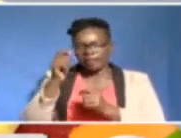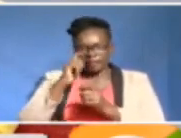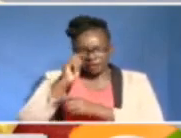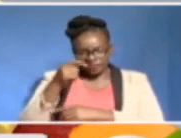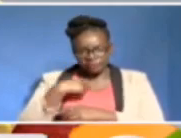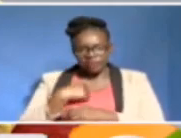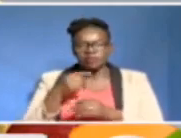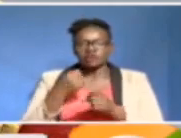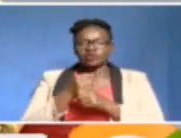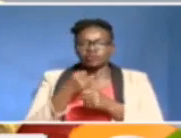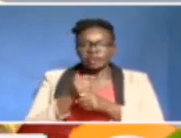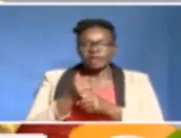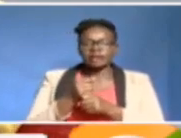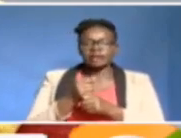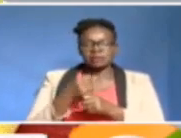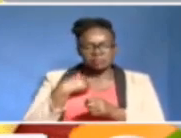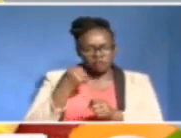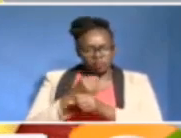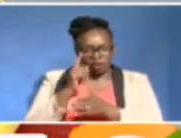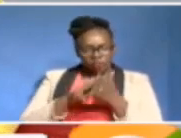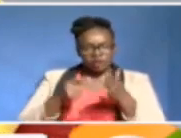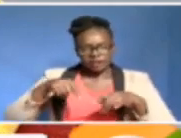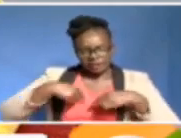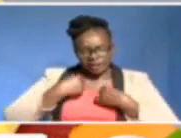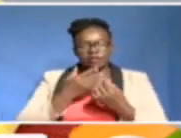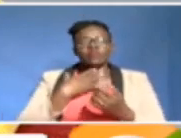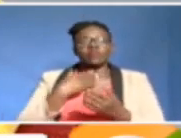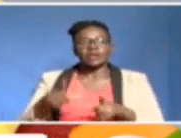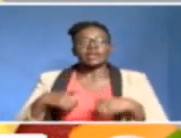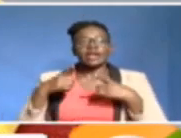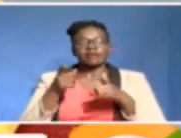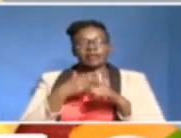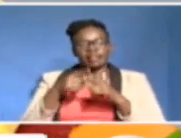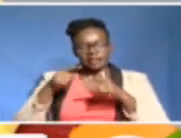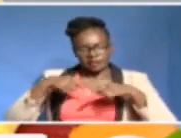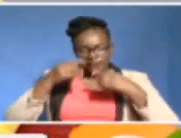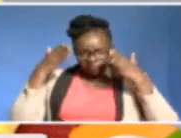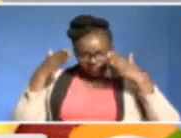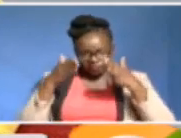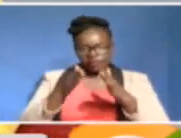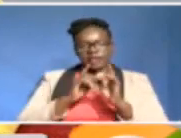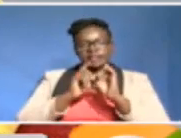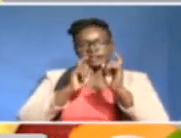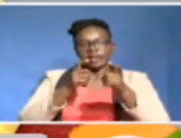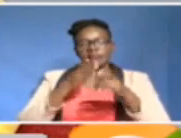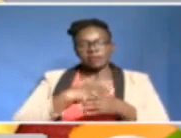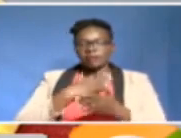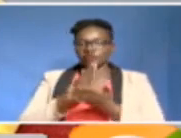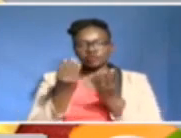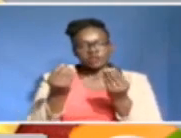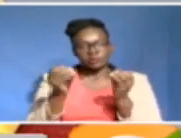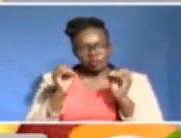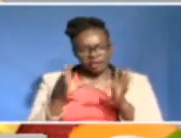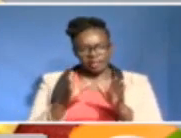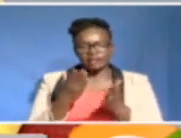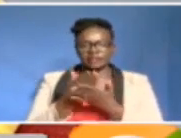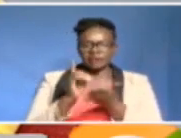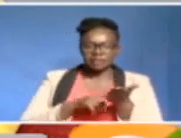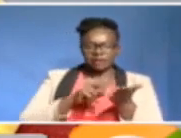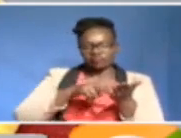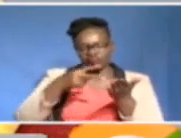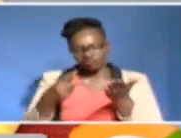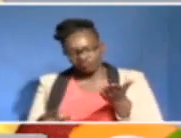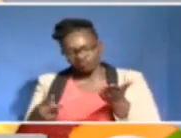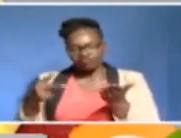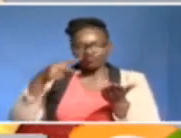want, to make me do what I want in life. And that's what I did. I concentrated on my talent. It wasn't easy. You know, you fall up, you get back up again.